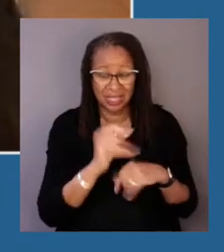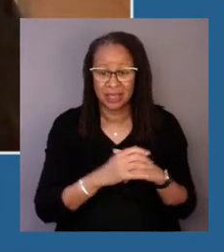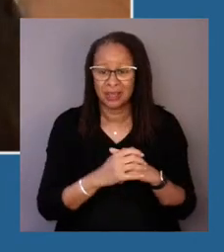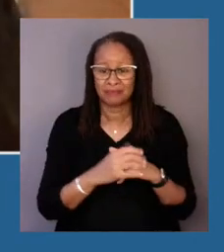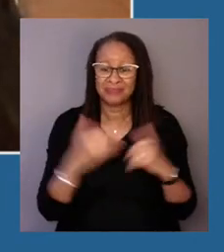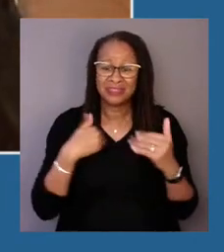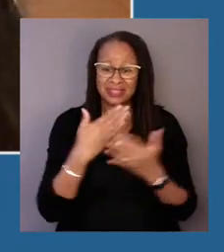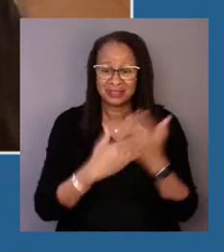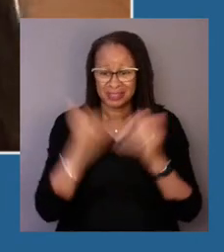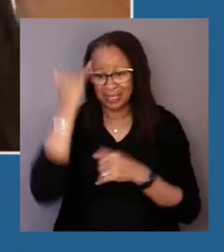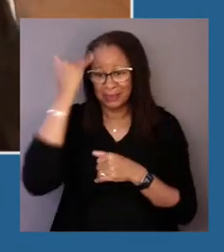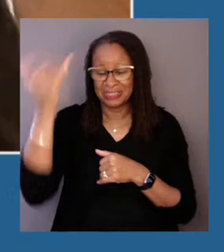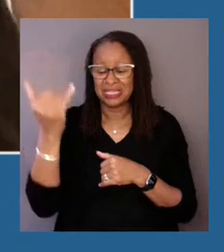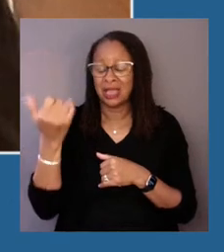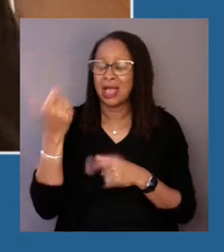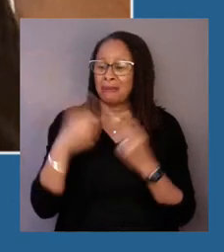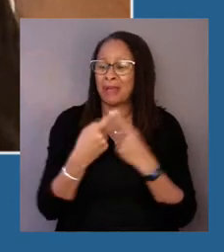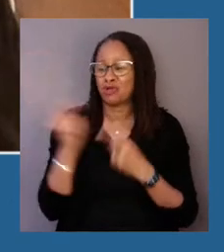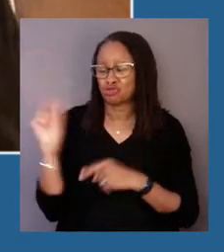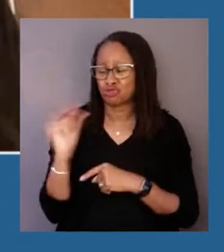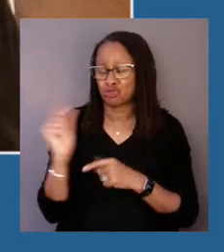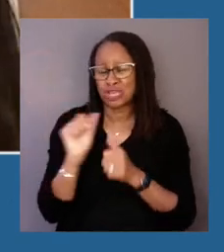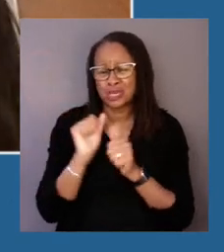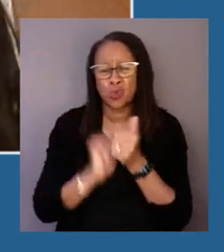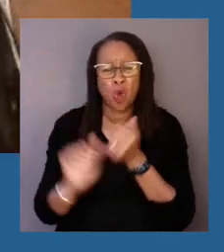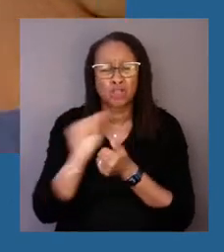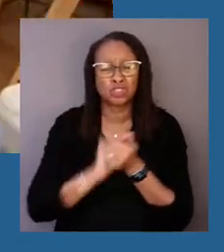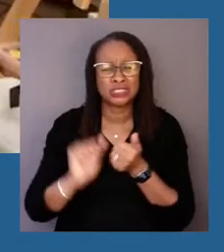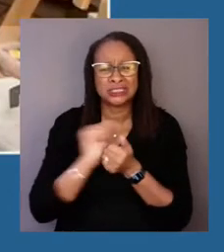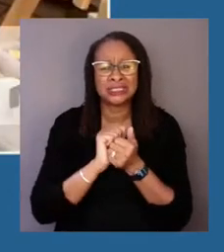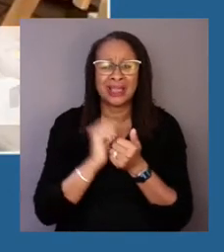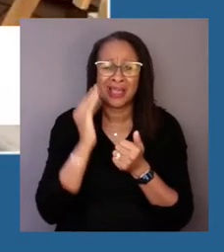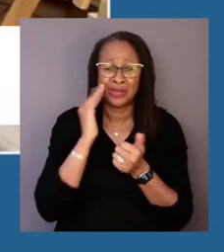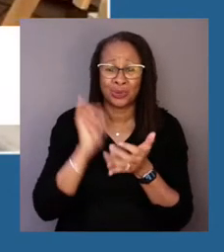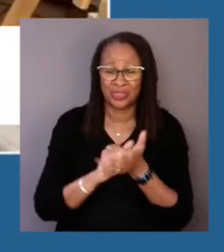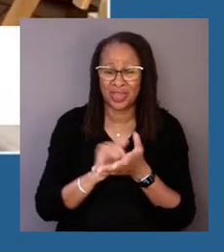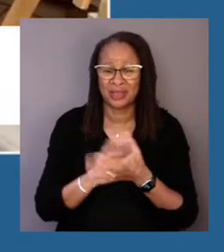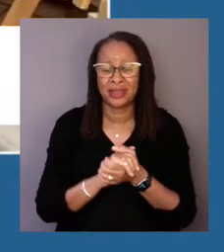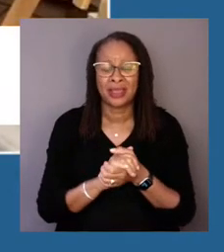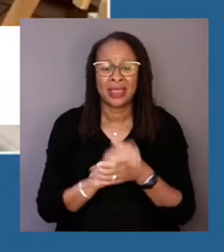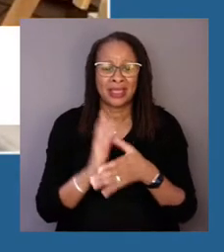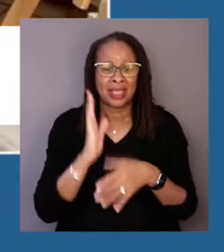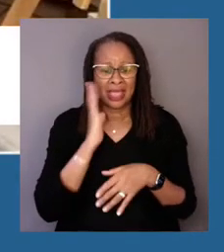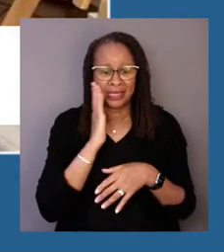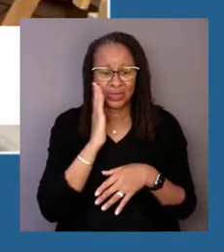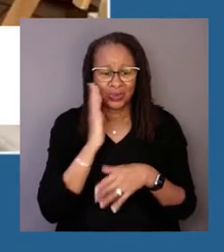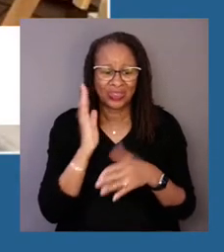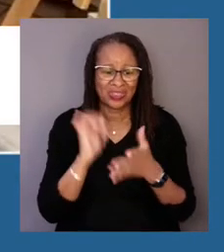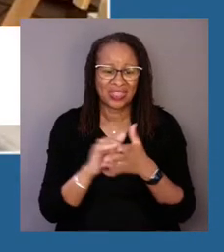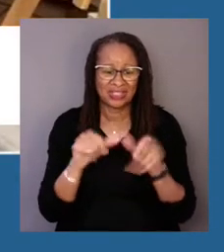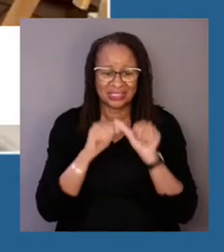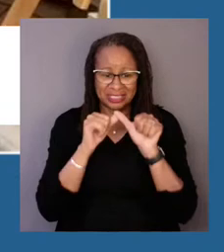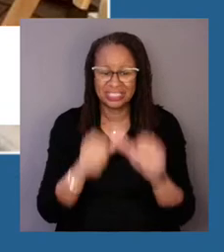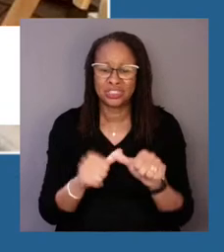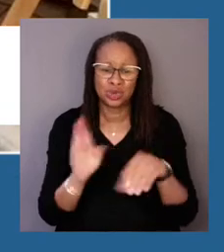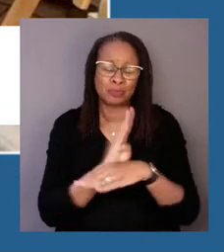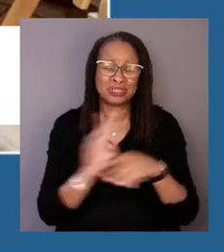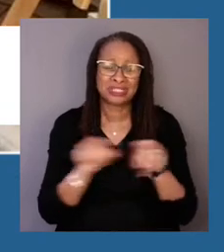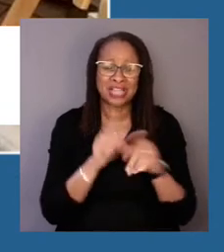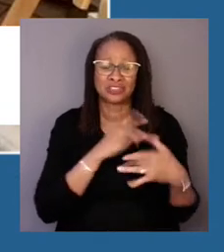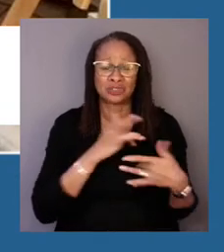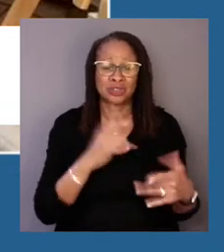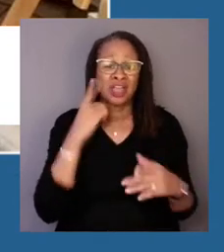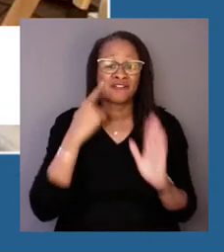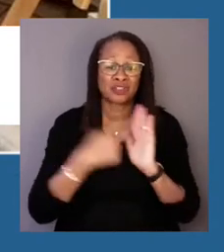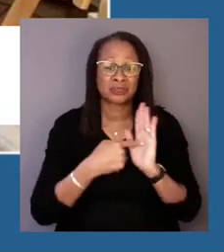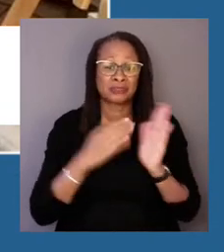about greenwashing. You know, I knew that things do tend to continue business as usual. But for example, it was my